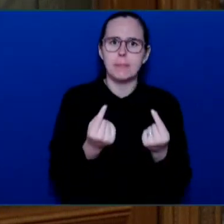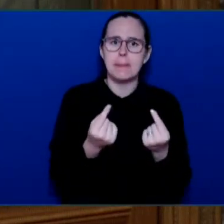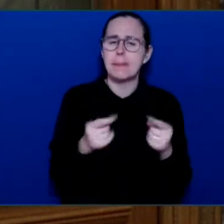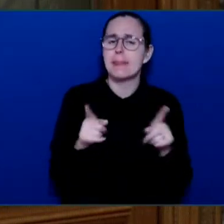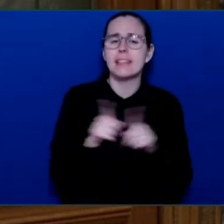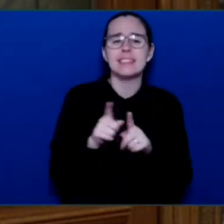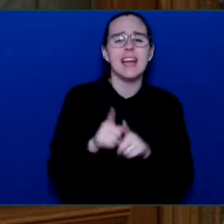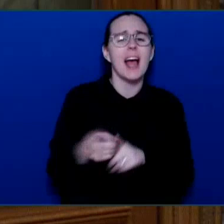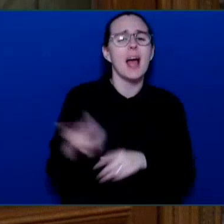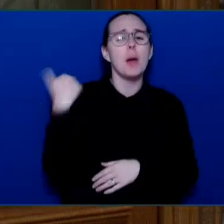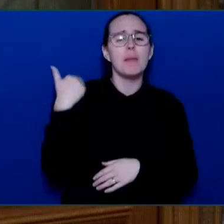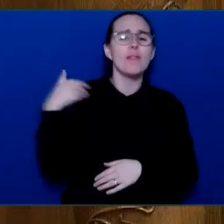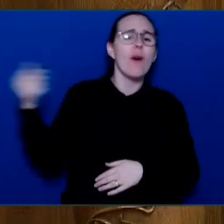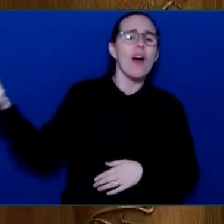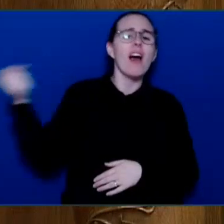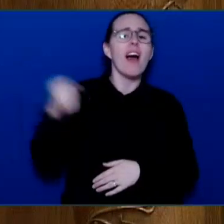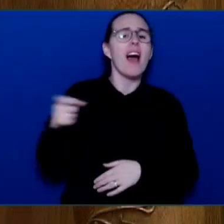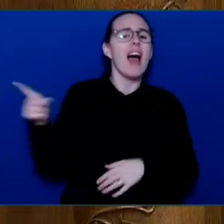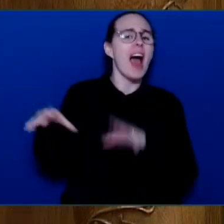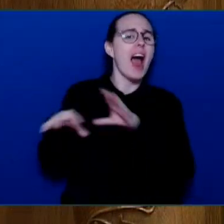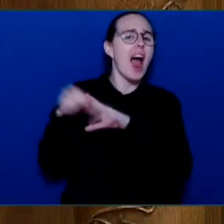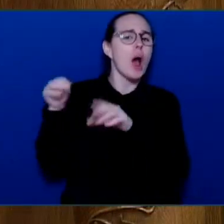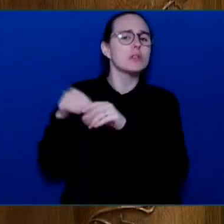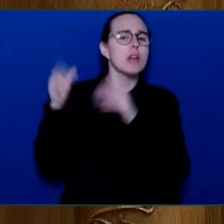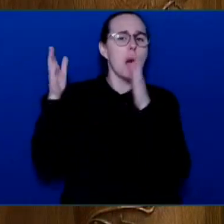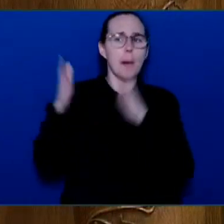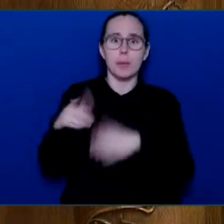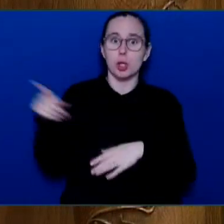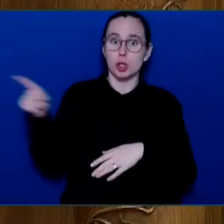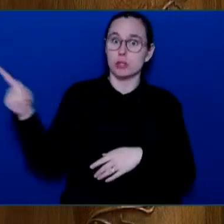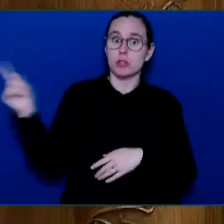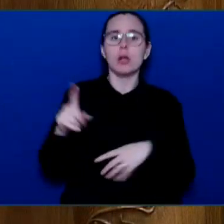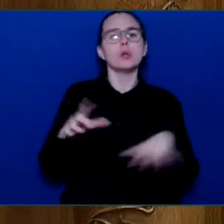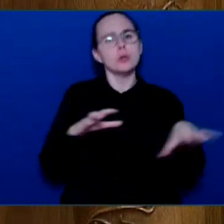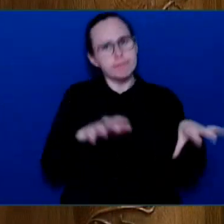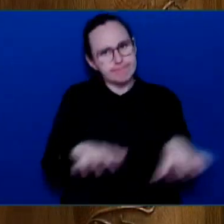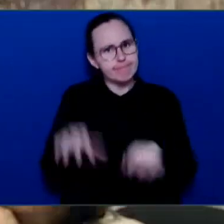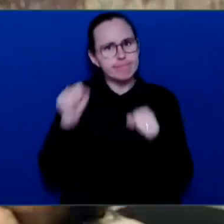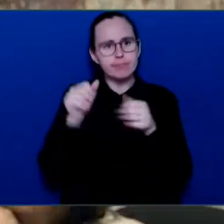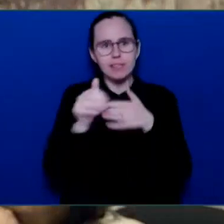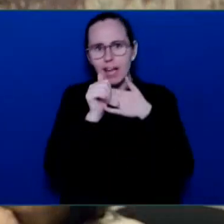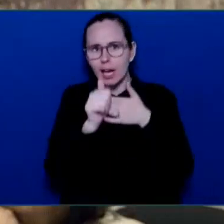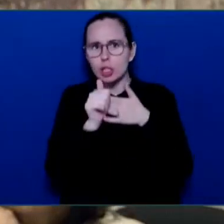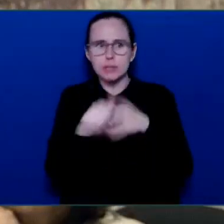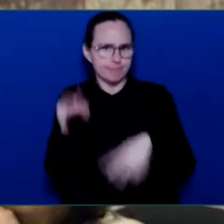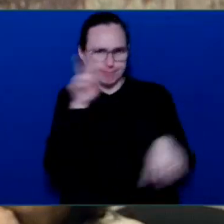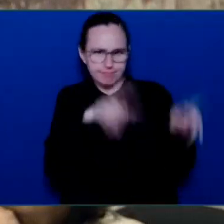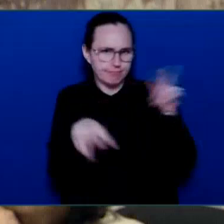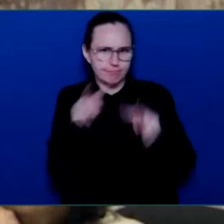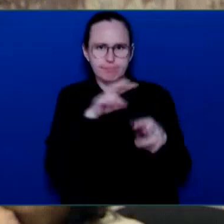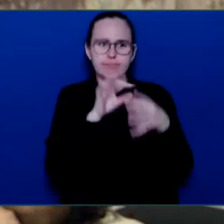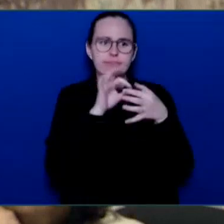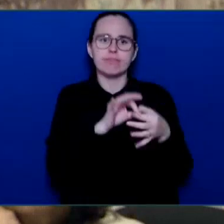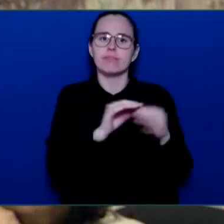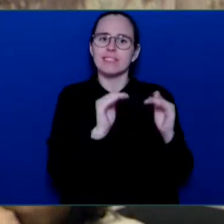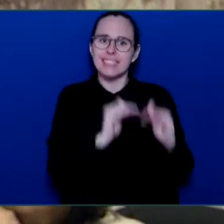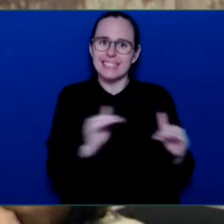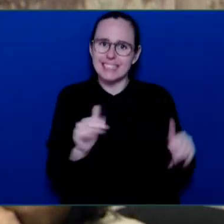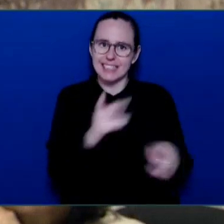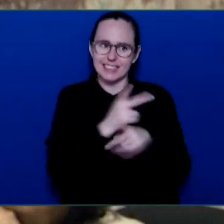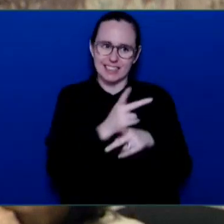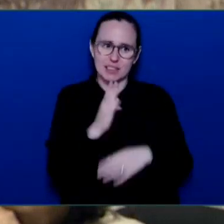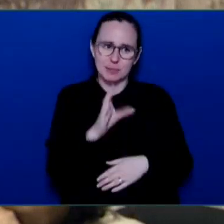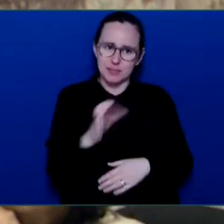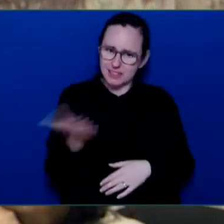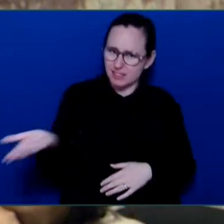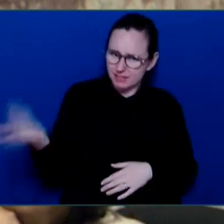can be proud of, Mr. Speaker. Minister. Thank you very much, Honourable Speaker. Since 2017,